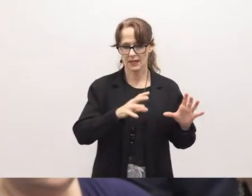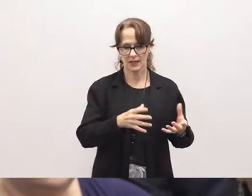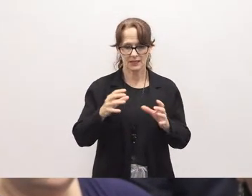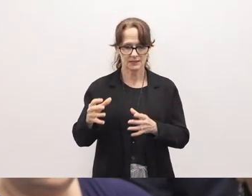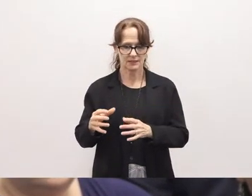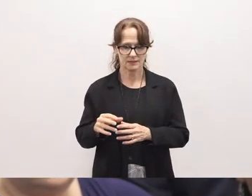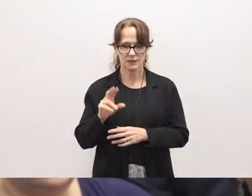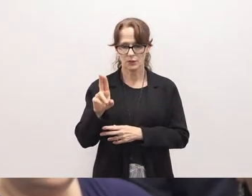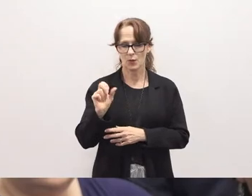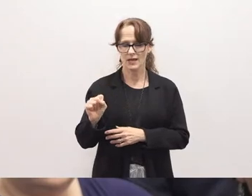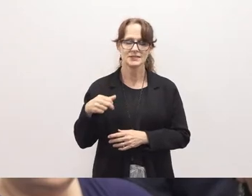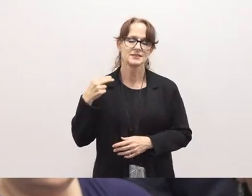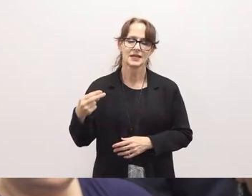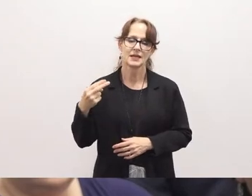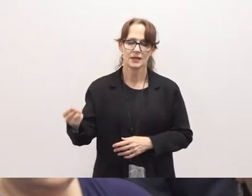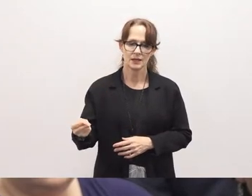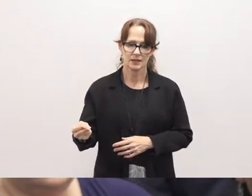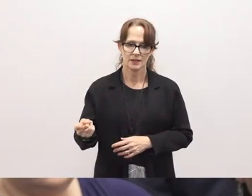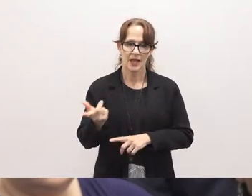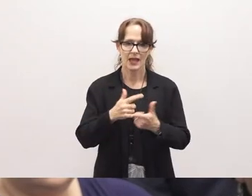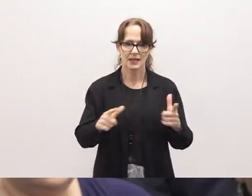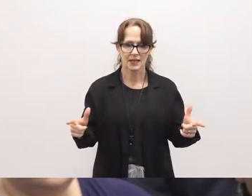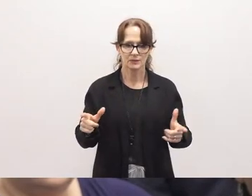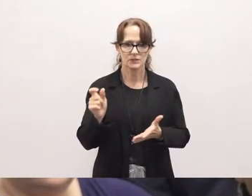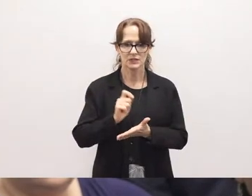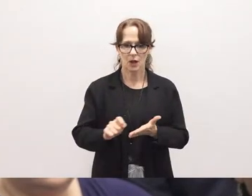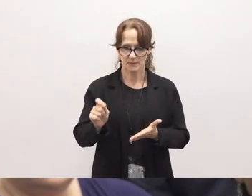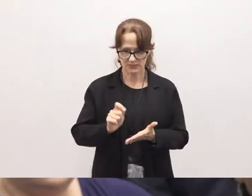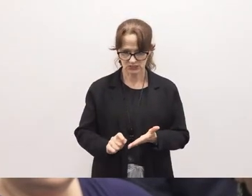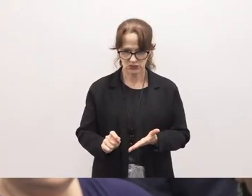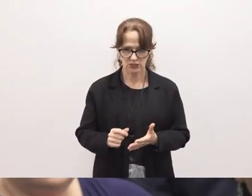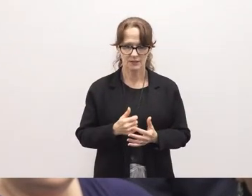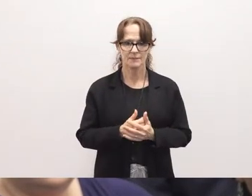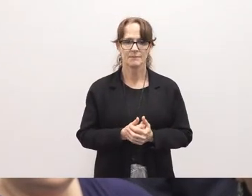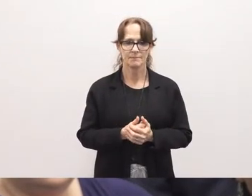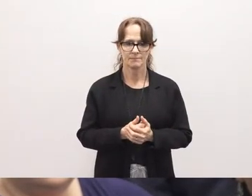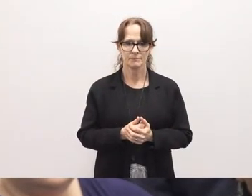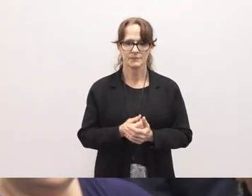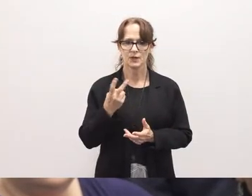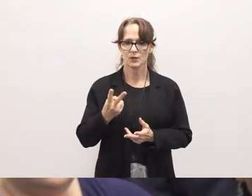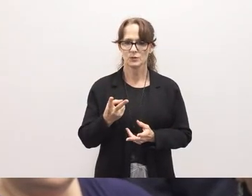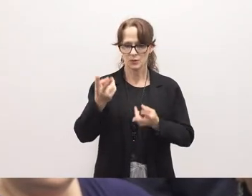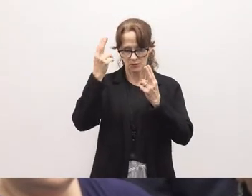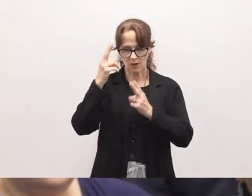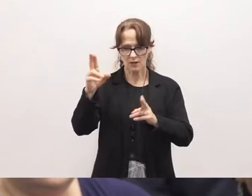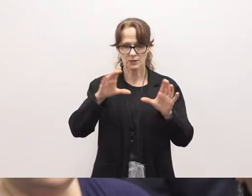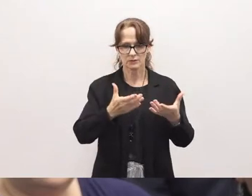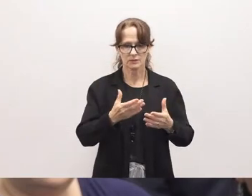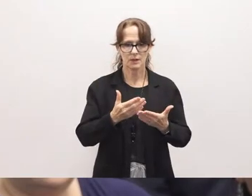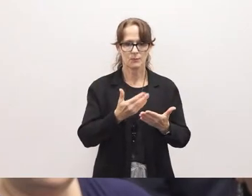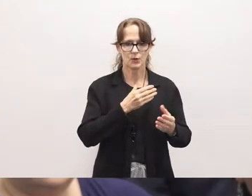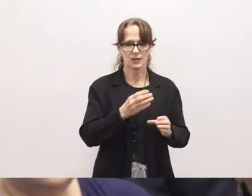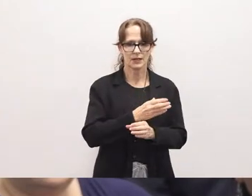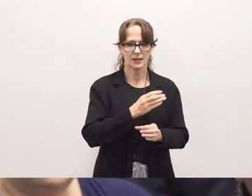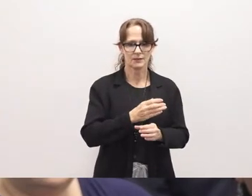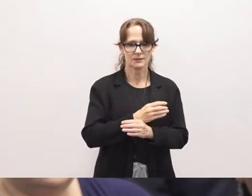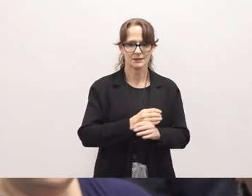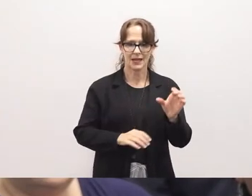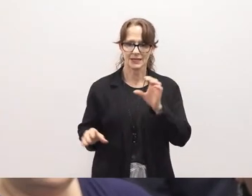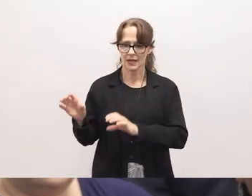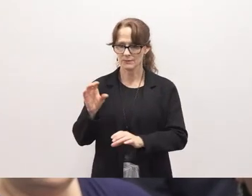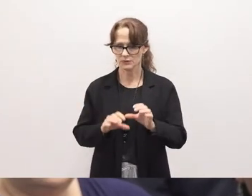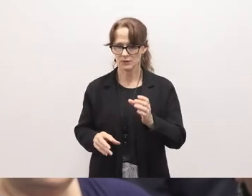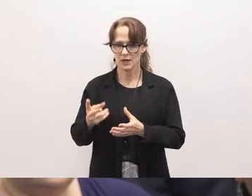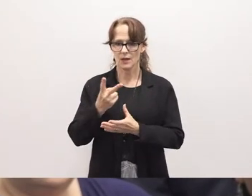classes, U.S. History and Language and Composition, and he's in 2 honors classes, Pre-Calculus and Chemistry,